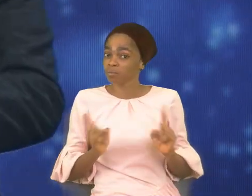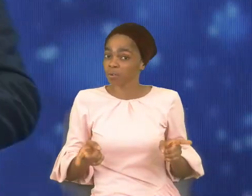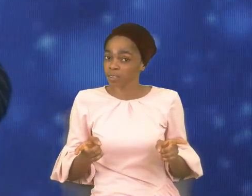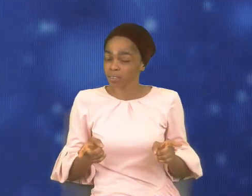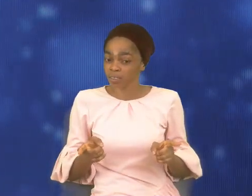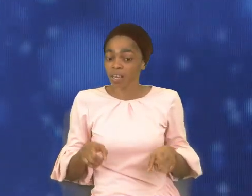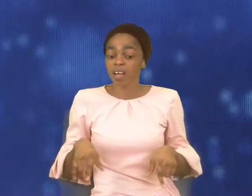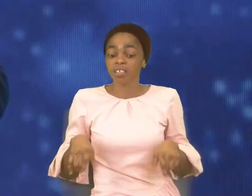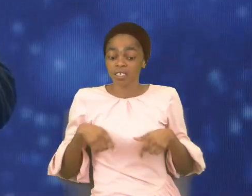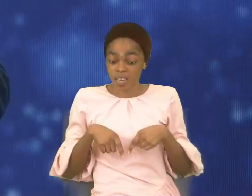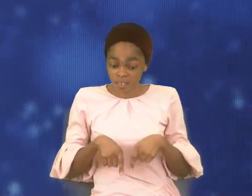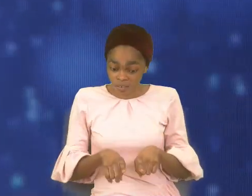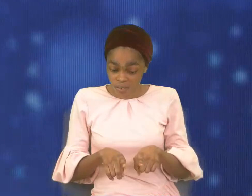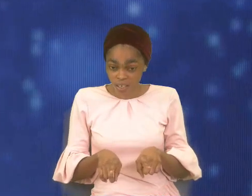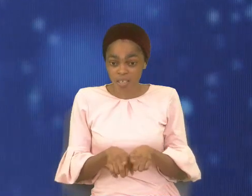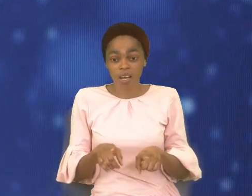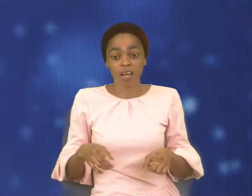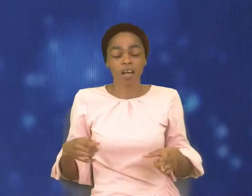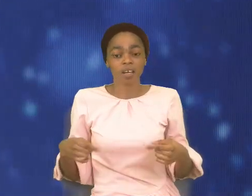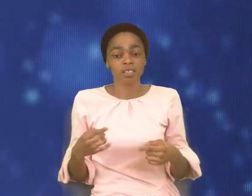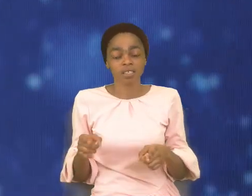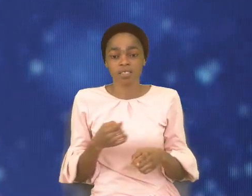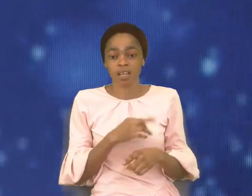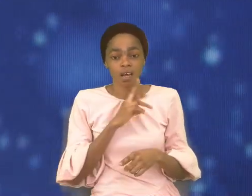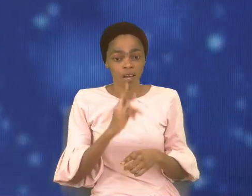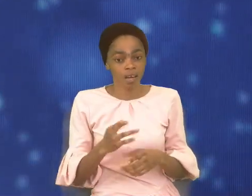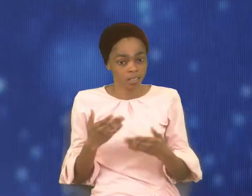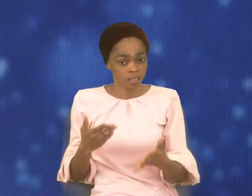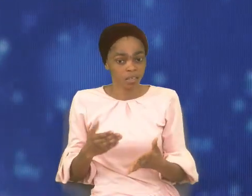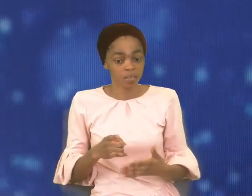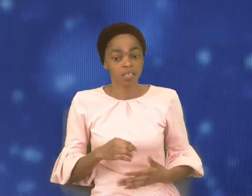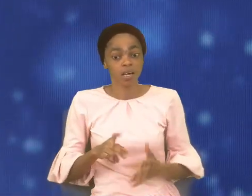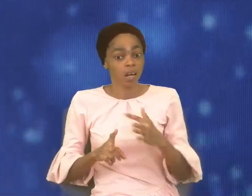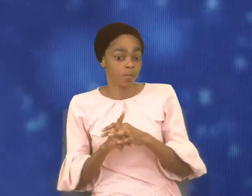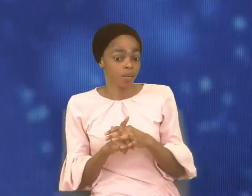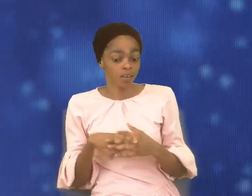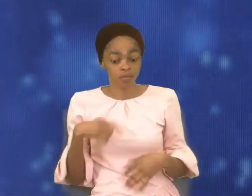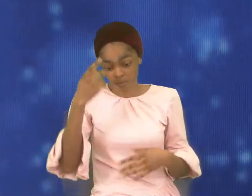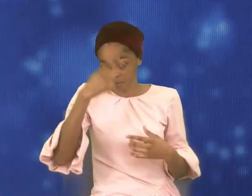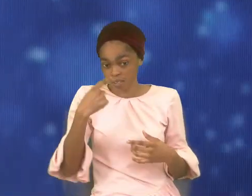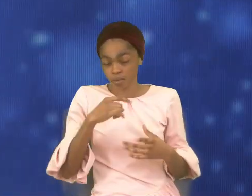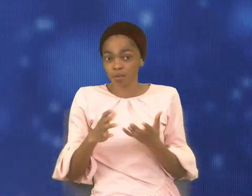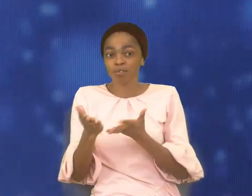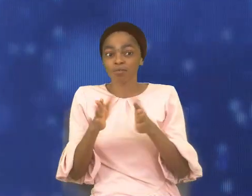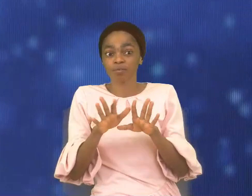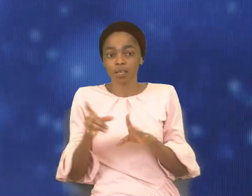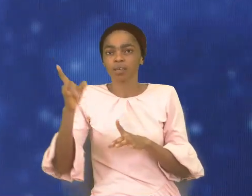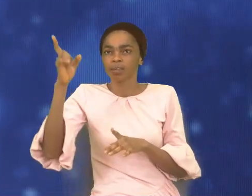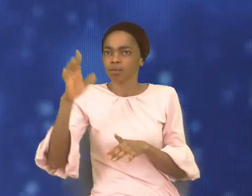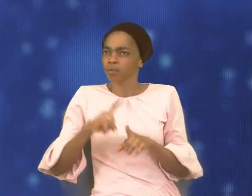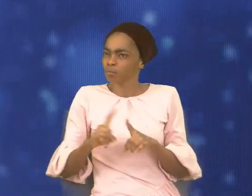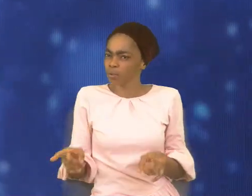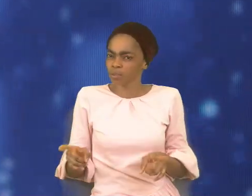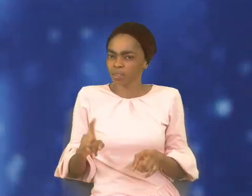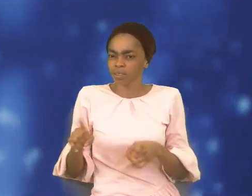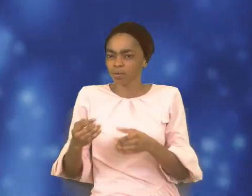the Lord, but then they serve their own gods after the manner of the nations whom they carried